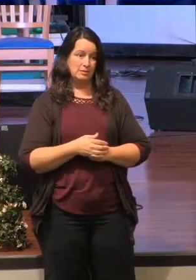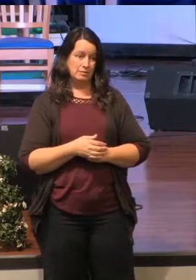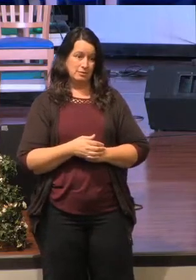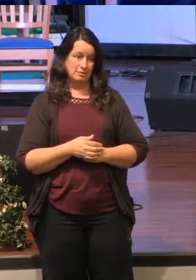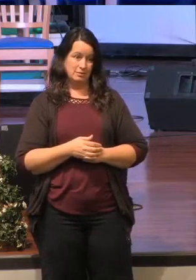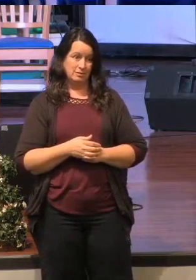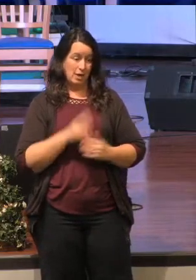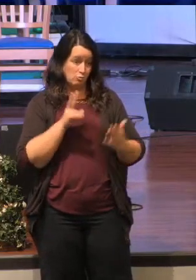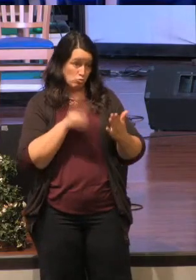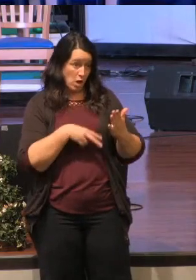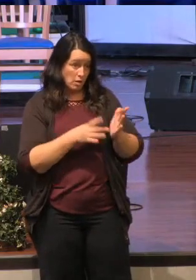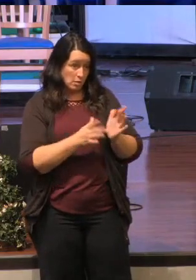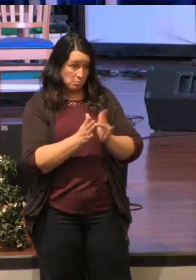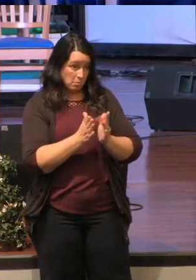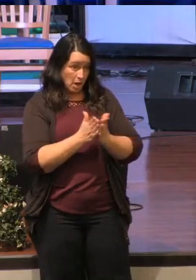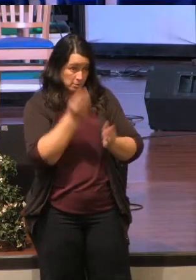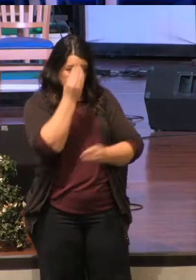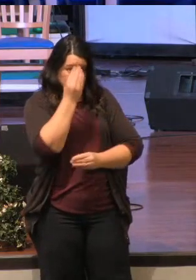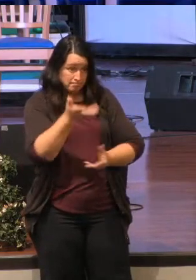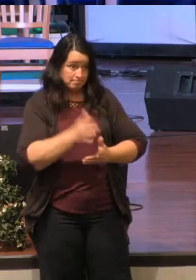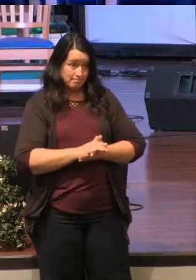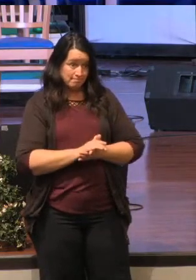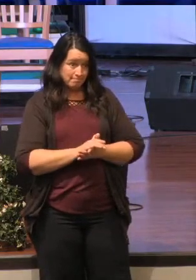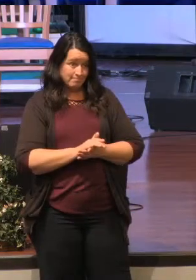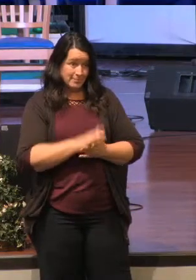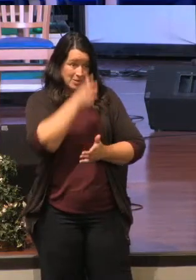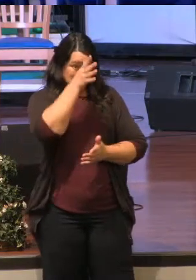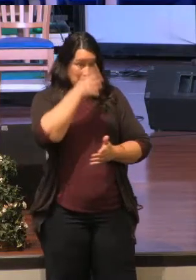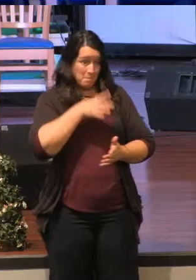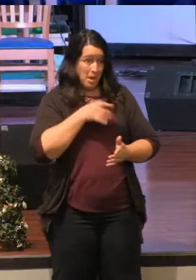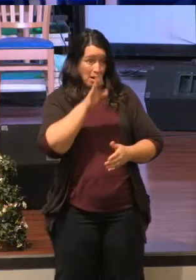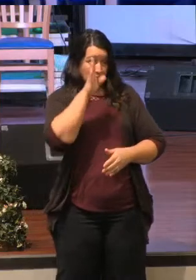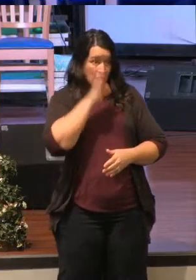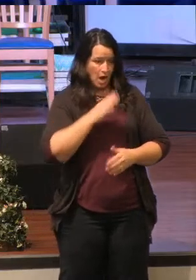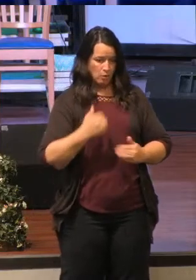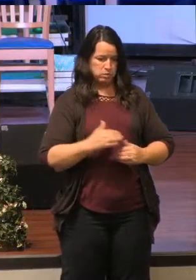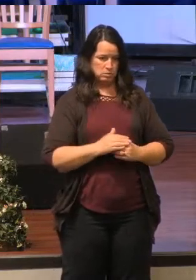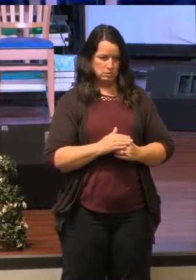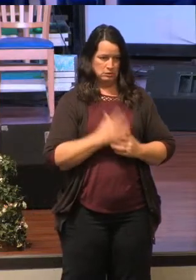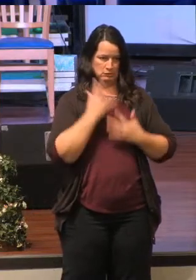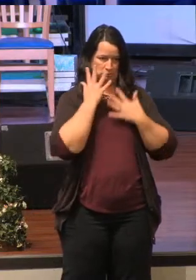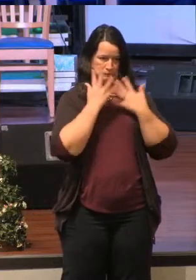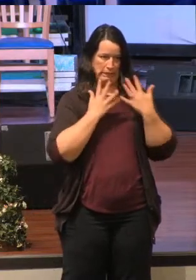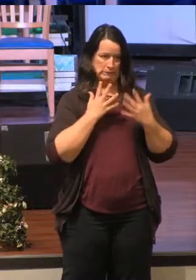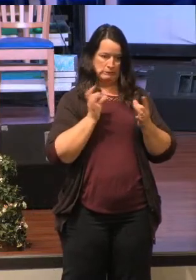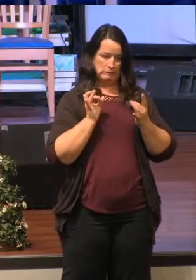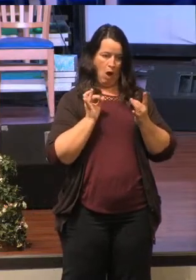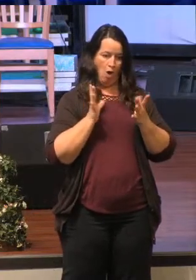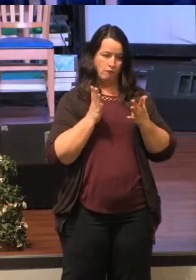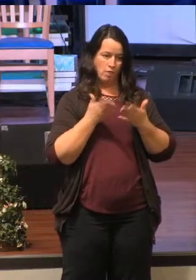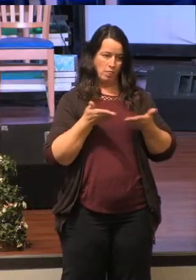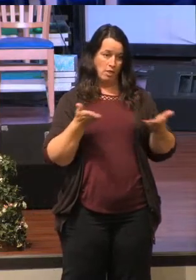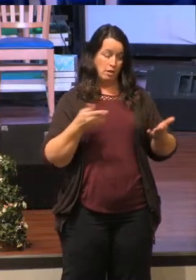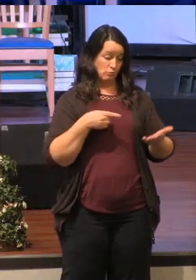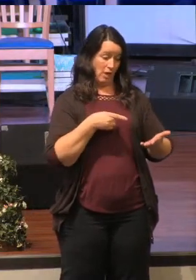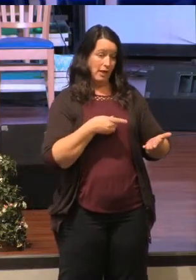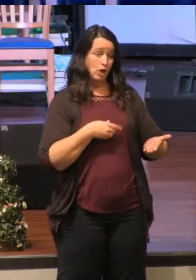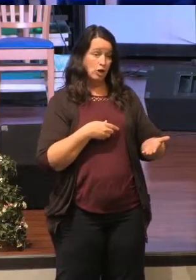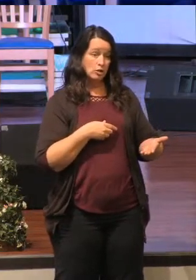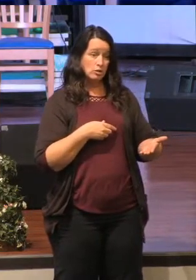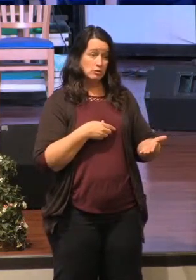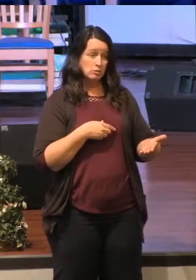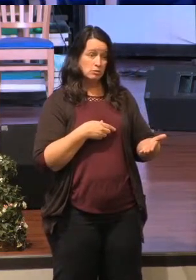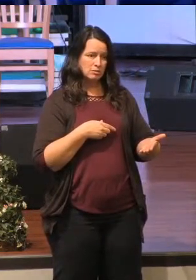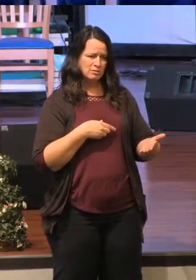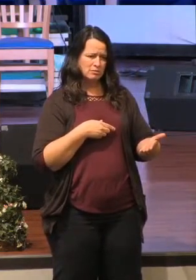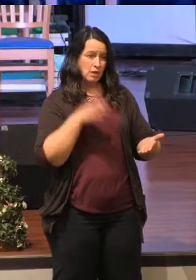Bible. Have you? There's some great men of God who have done some really embarrassing things. Then it's right there. Why does God allow